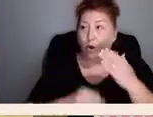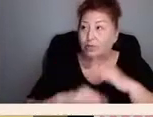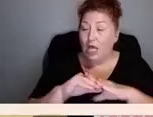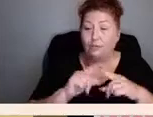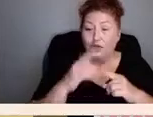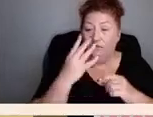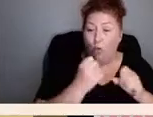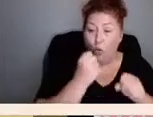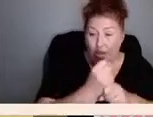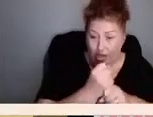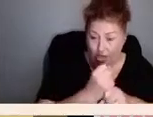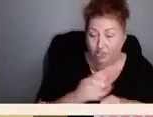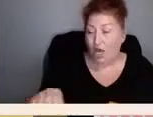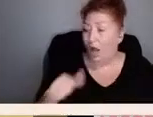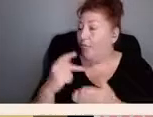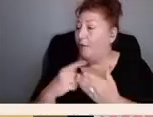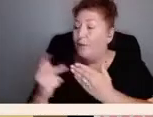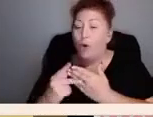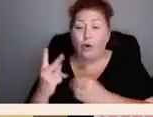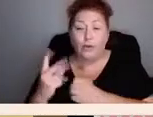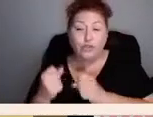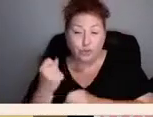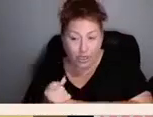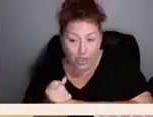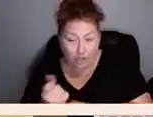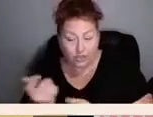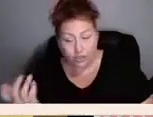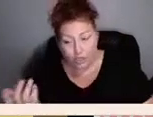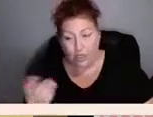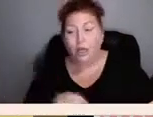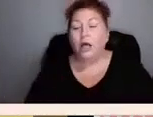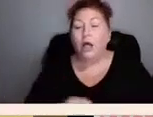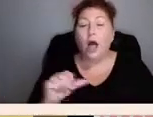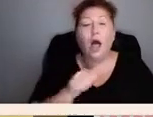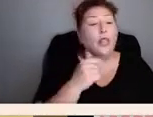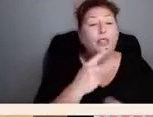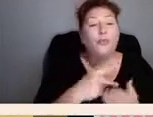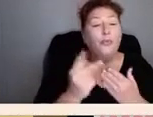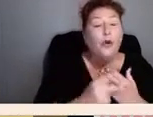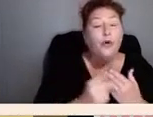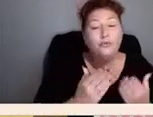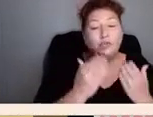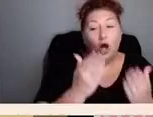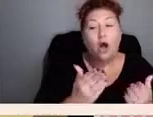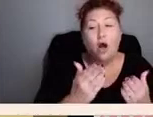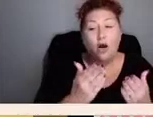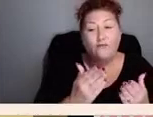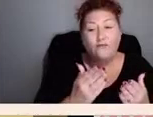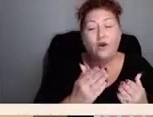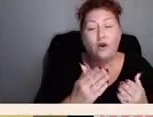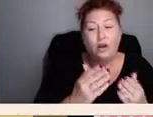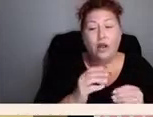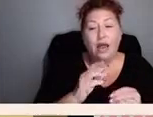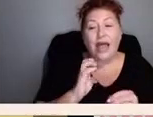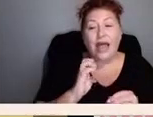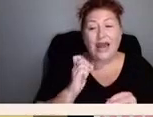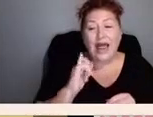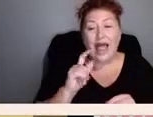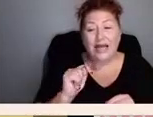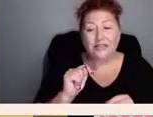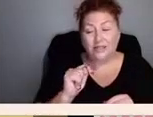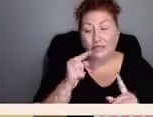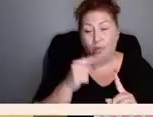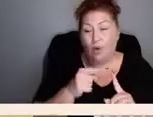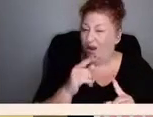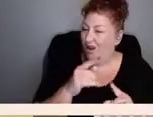4 years. Other programs are 2 years. Other programs offer an exit point after 1